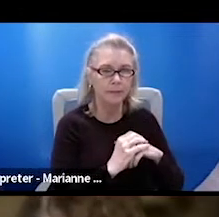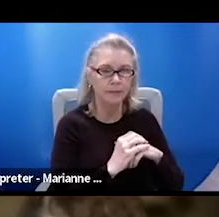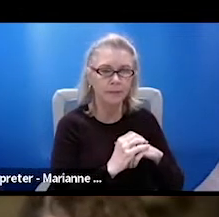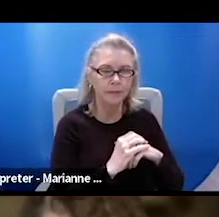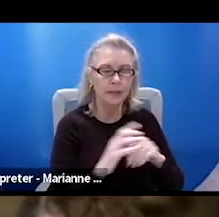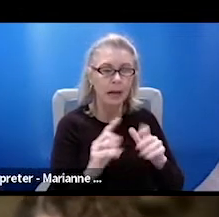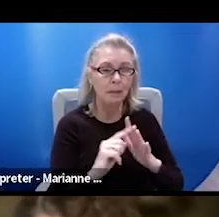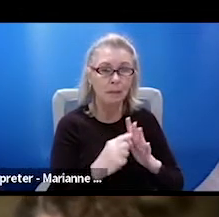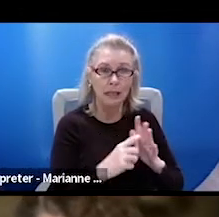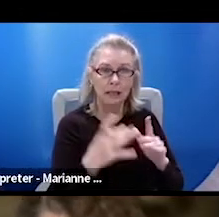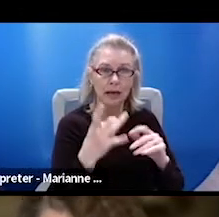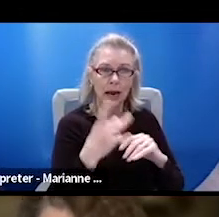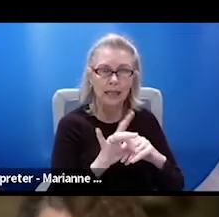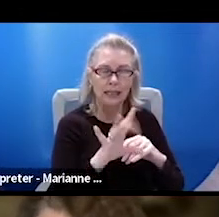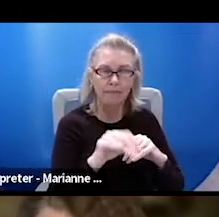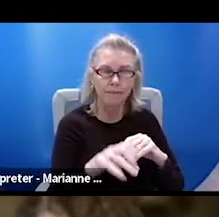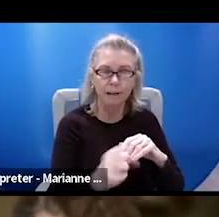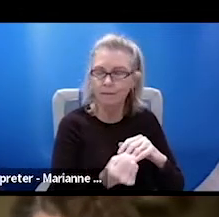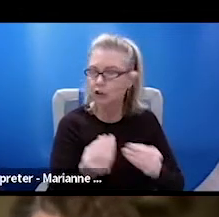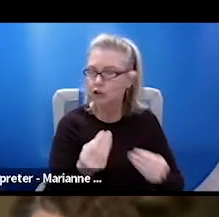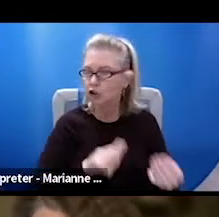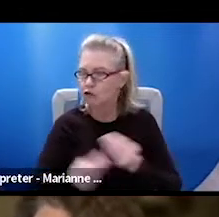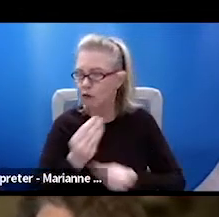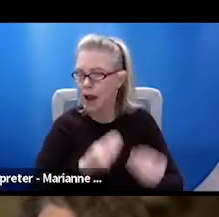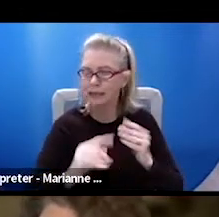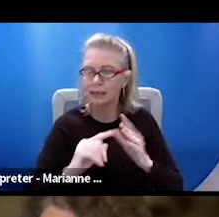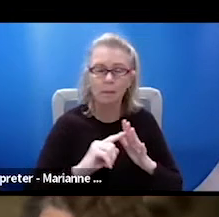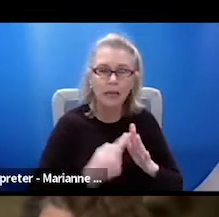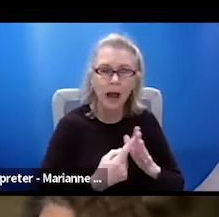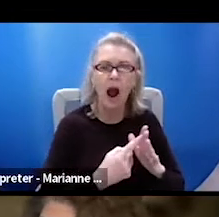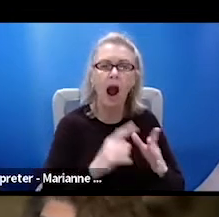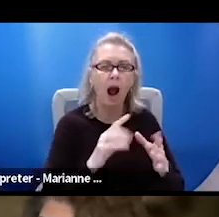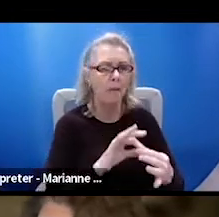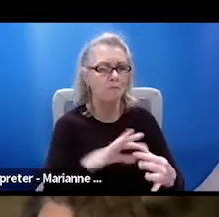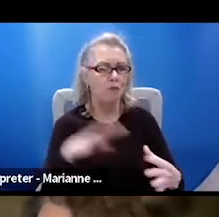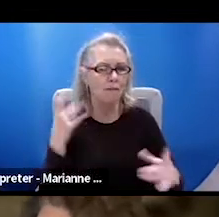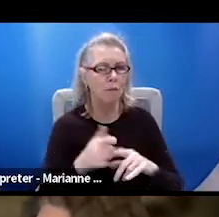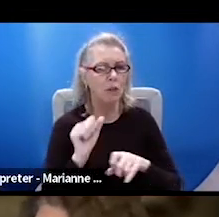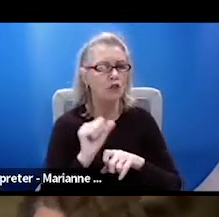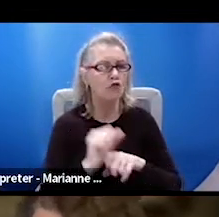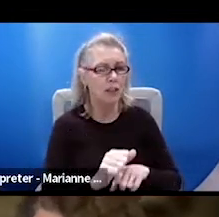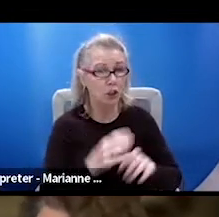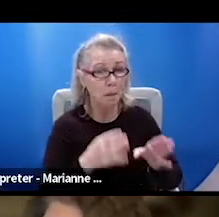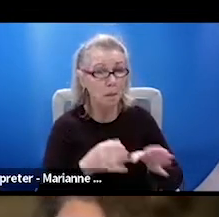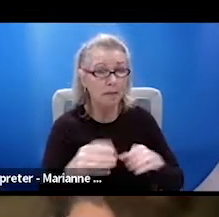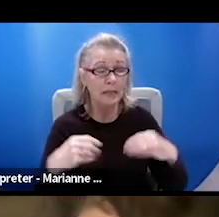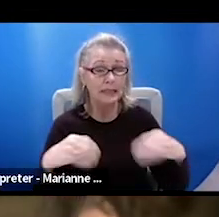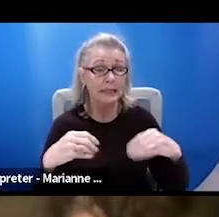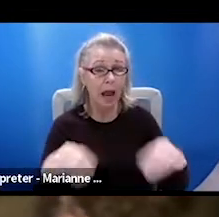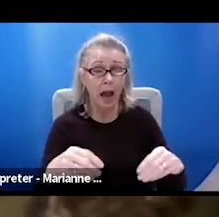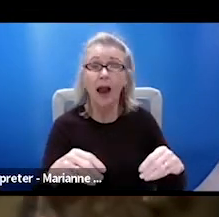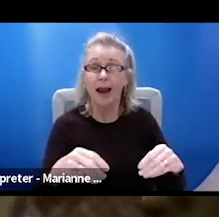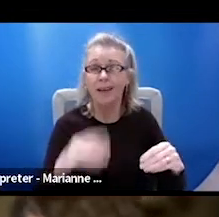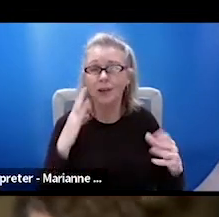Beginning in the 1850s, traders began breaking away from the traditional method of selling devotional objects in